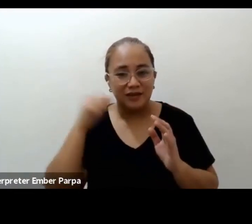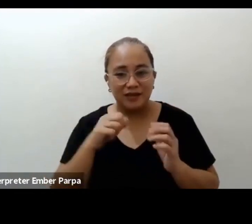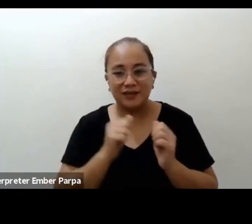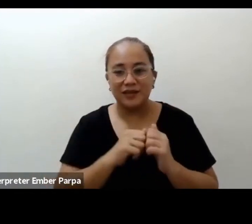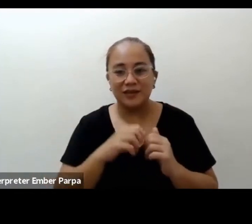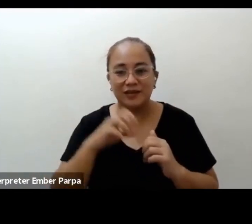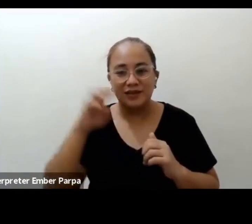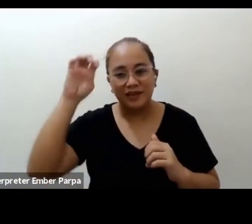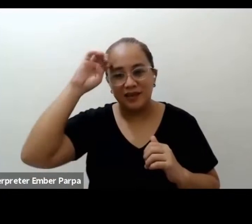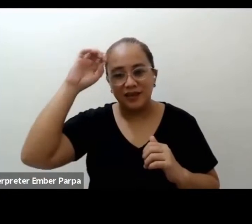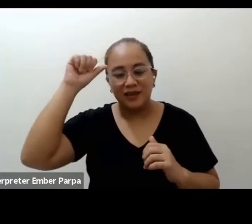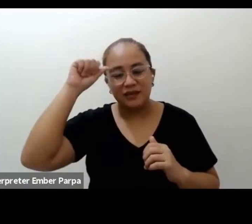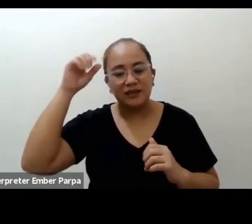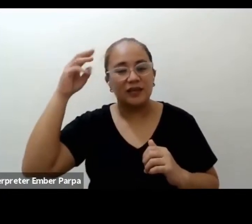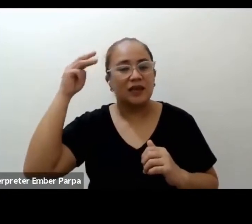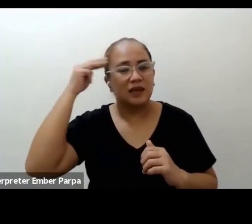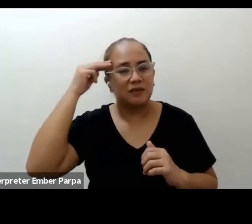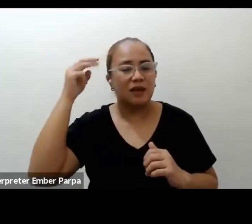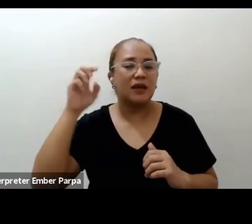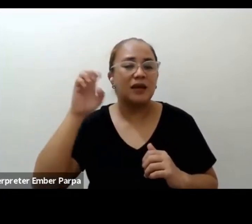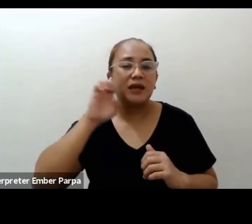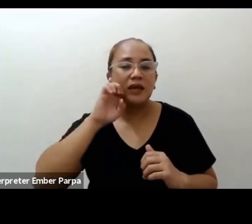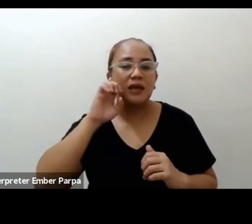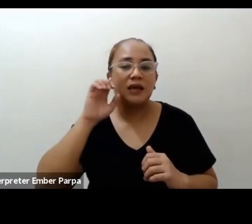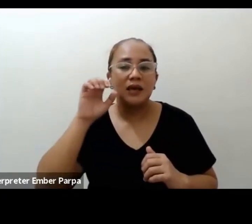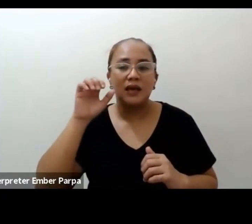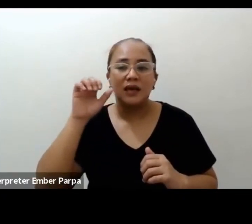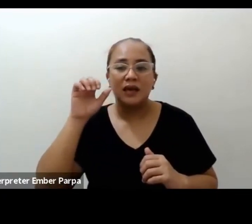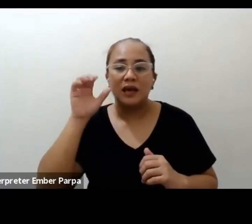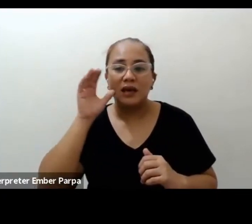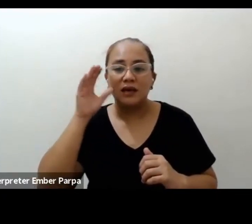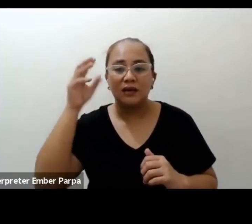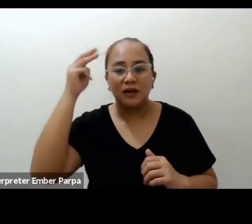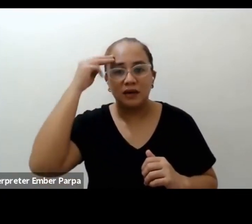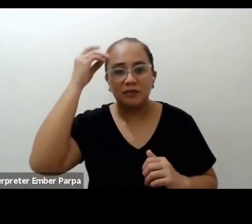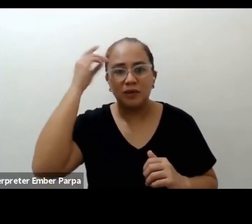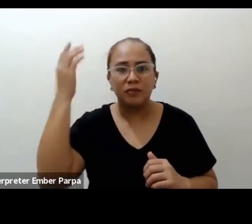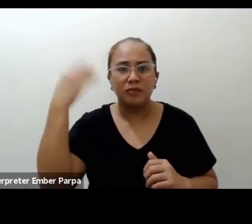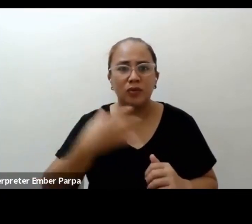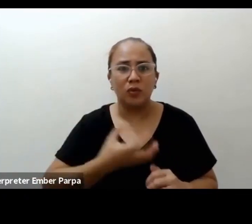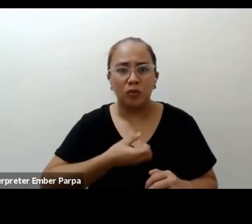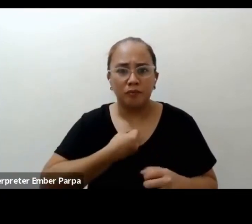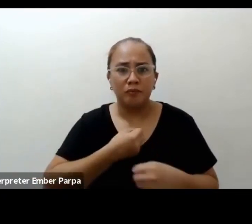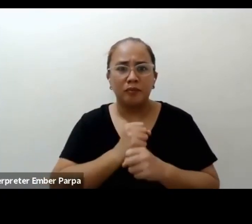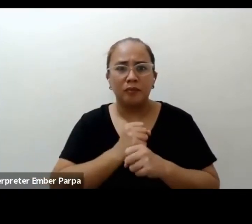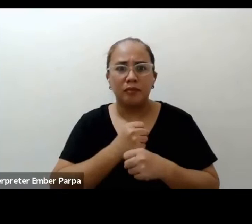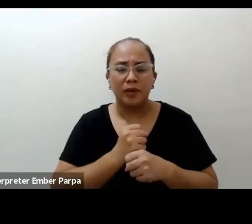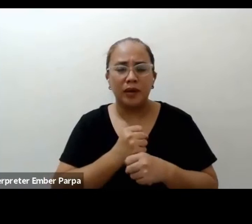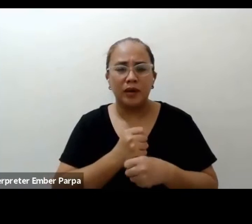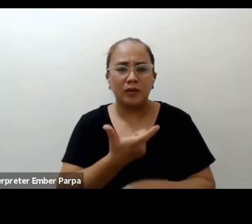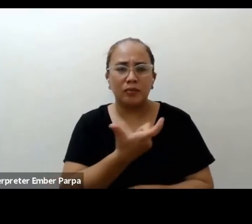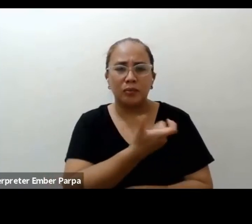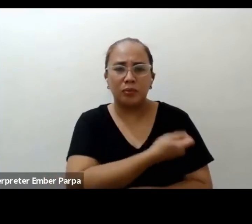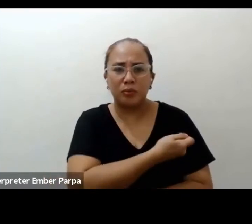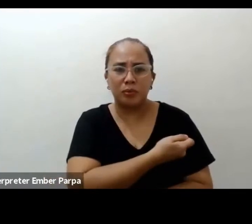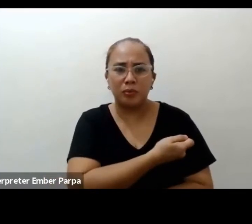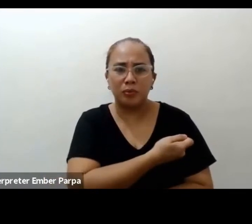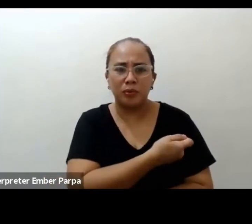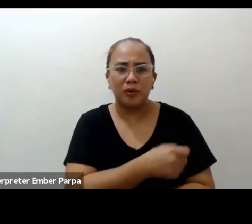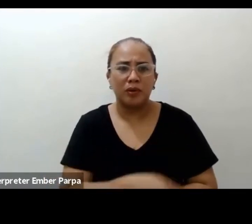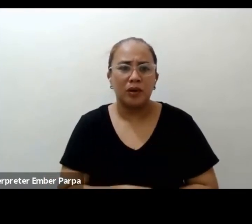Dr. Decret, there was a time when we were producing our own vaccines. No? I forgot about it,